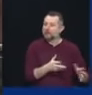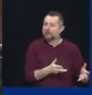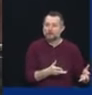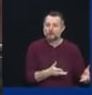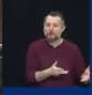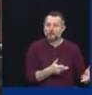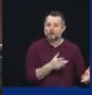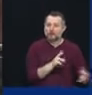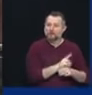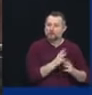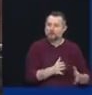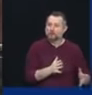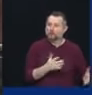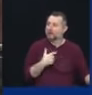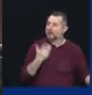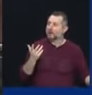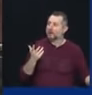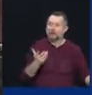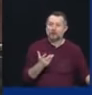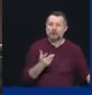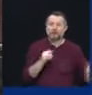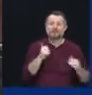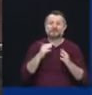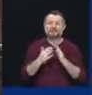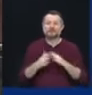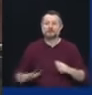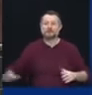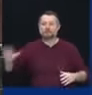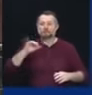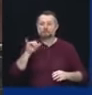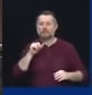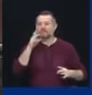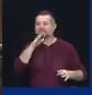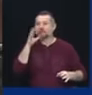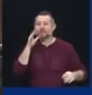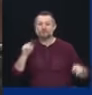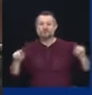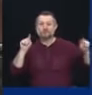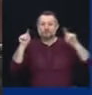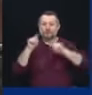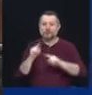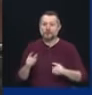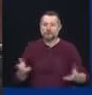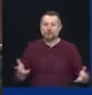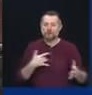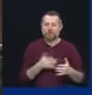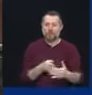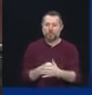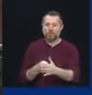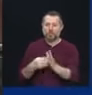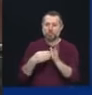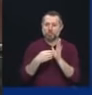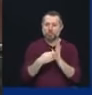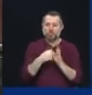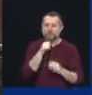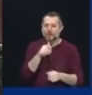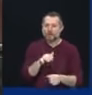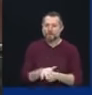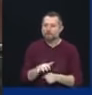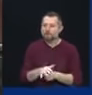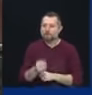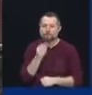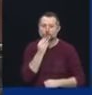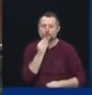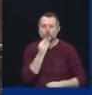downstate and in urban areas all across and rural areas all across the state who literally didn't have enough to eat. How